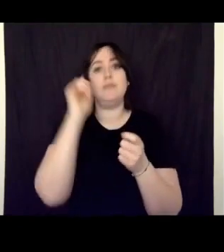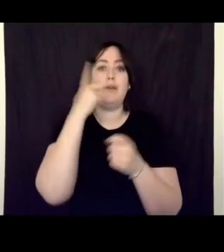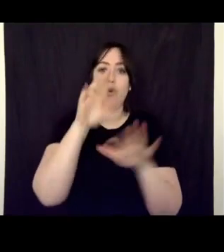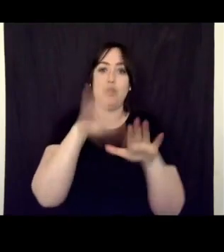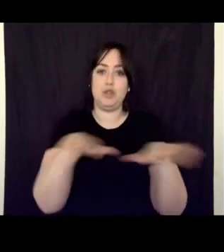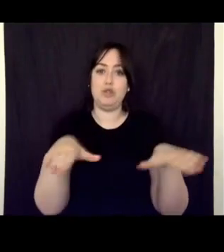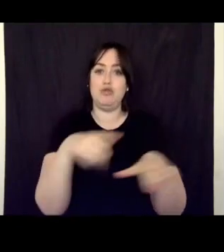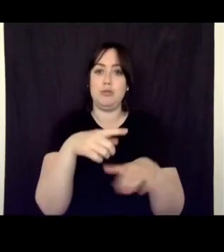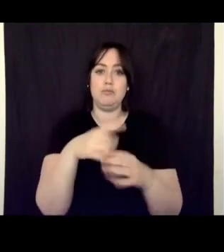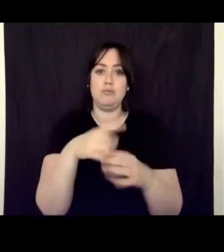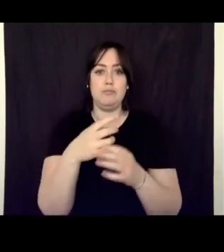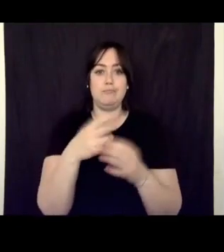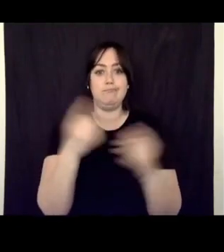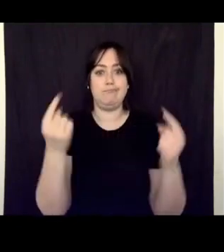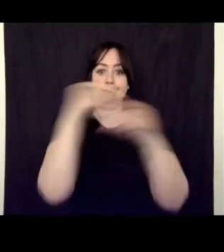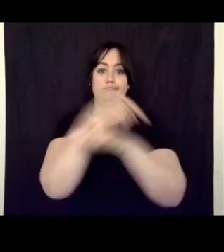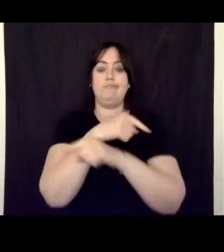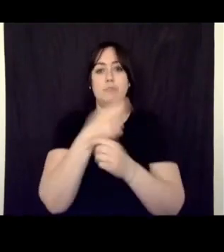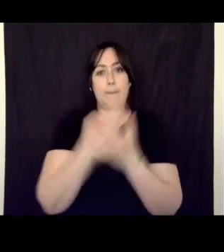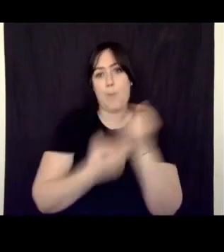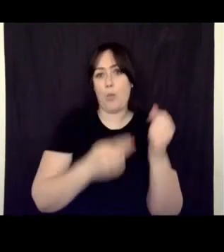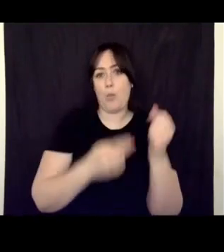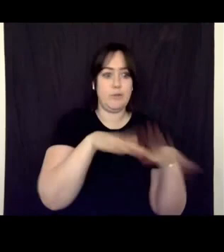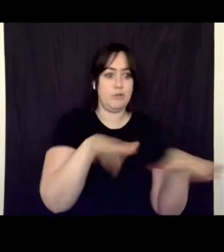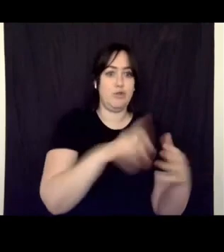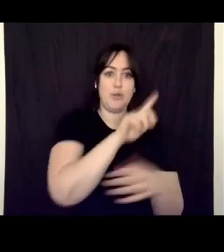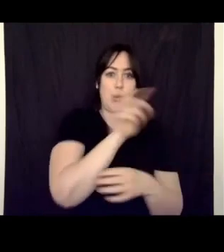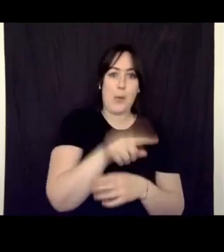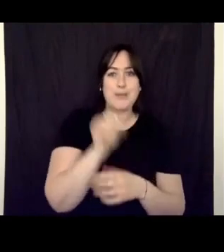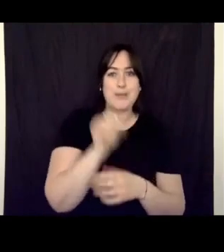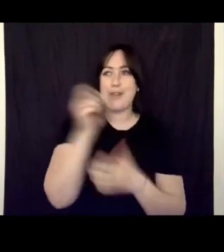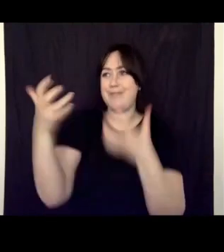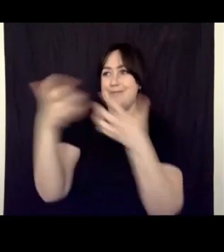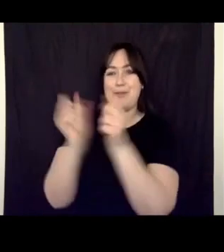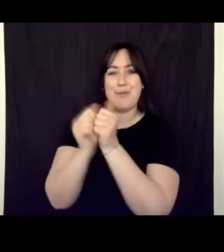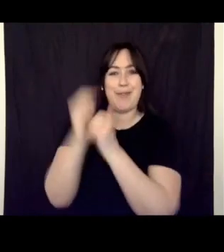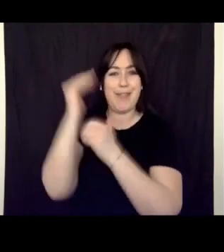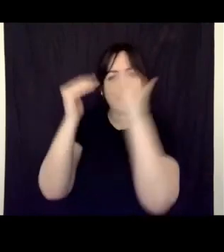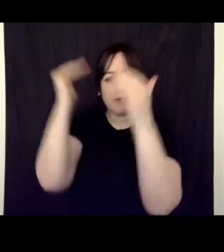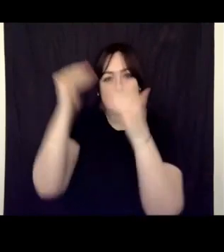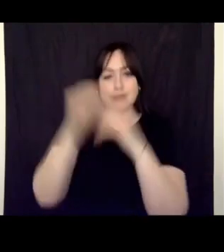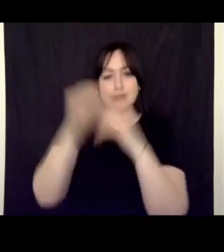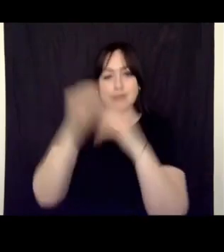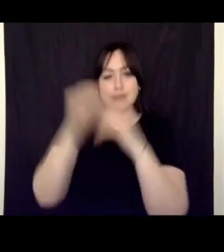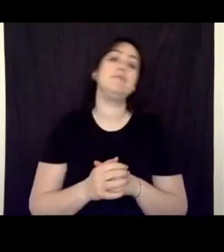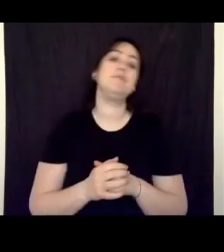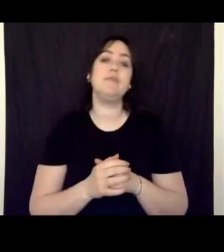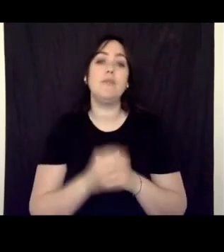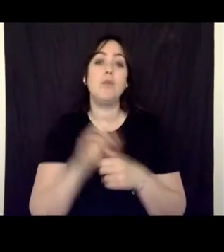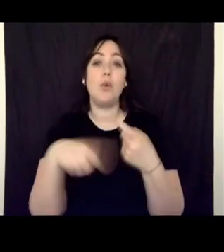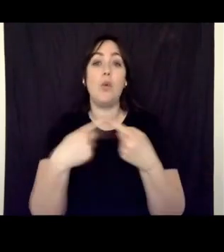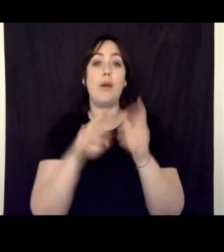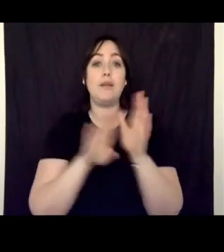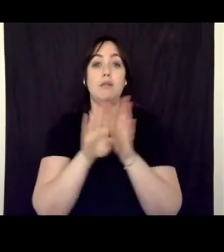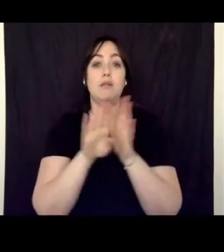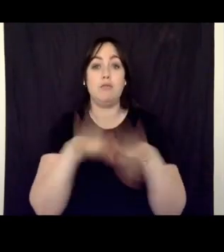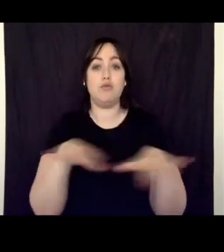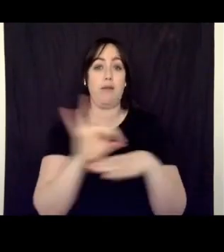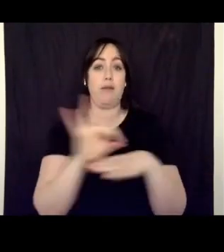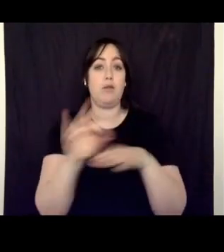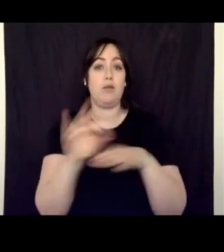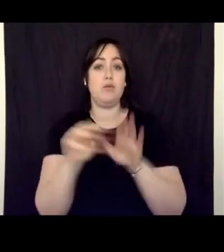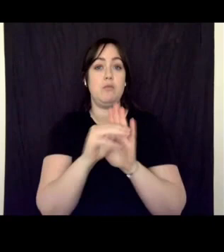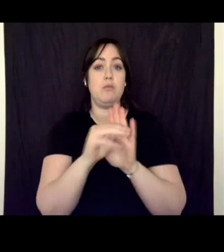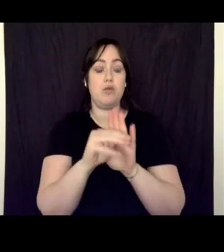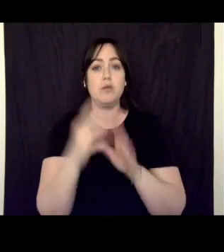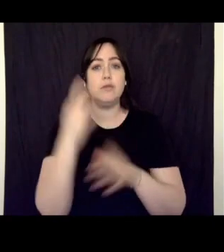vice versa. So for developing the child functioning module, the rationale was to develop an instrument that